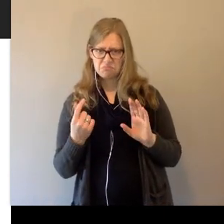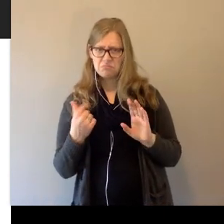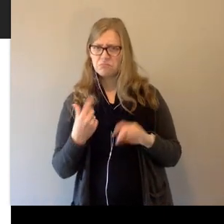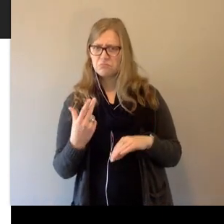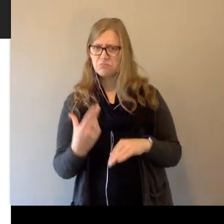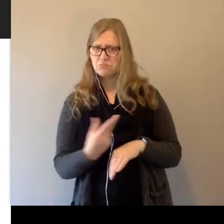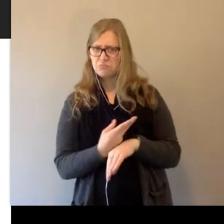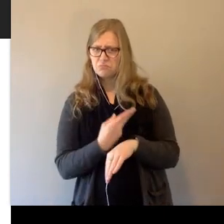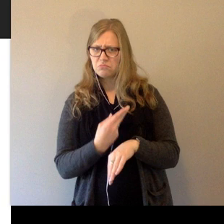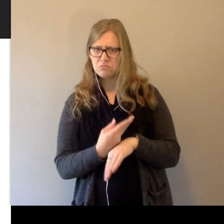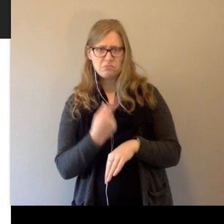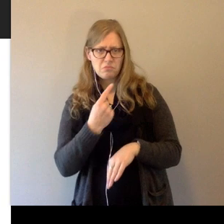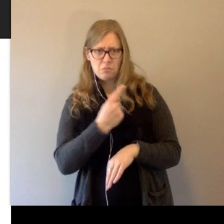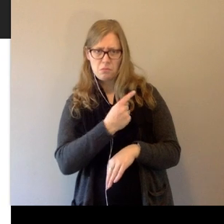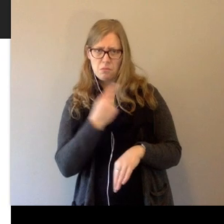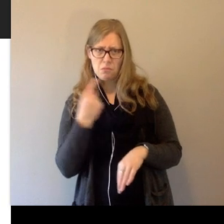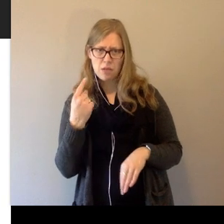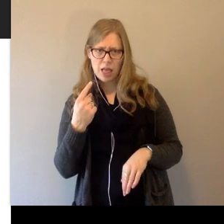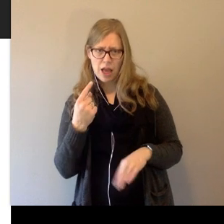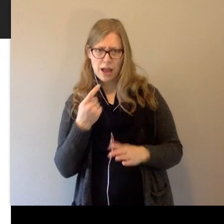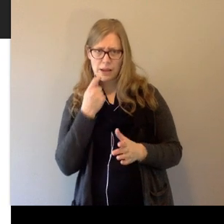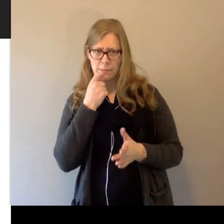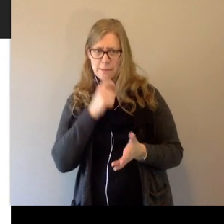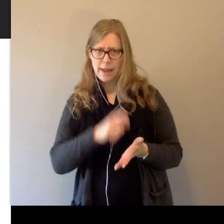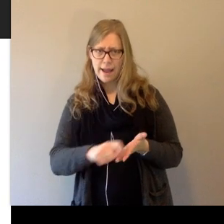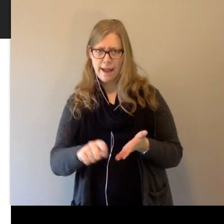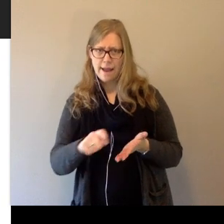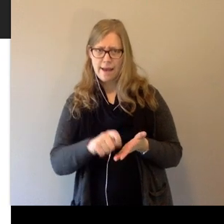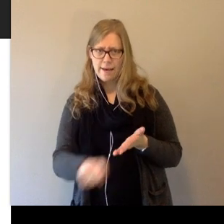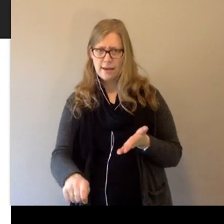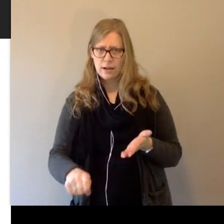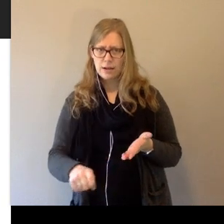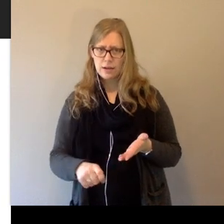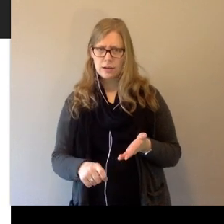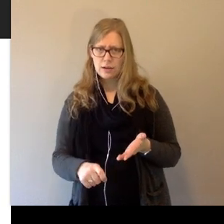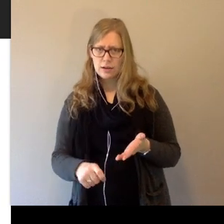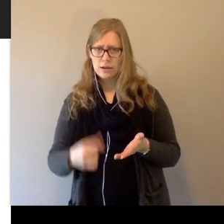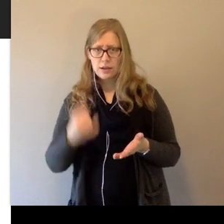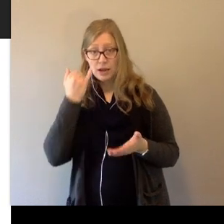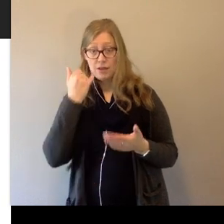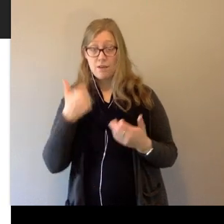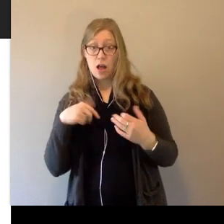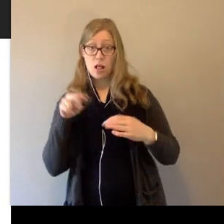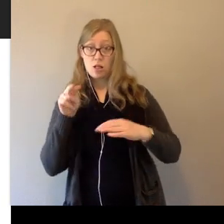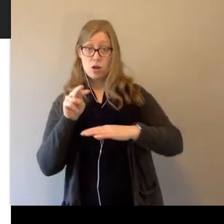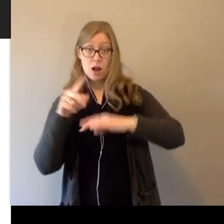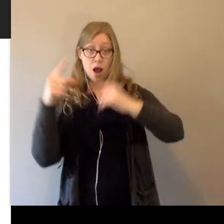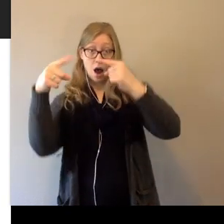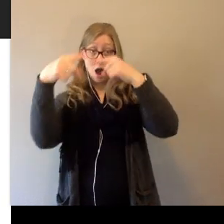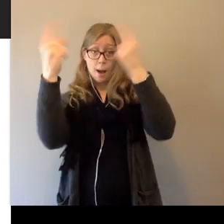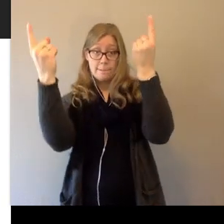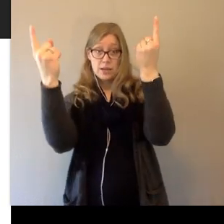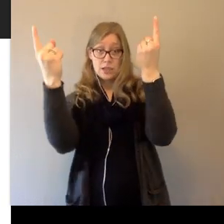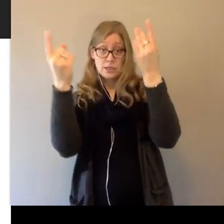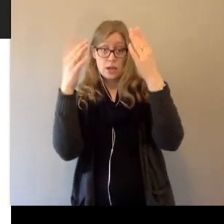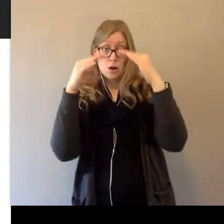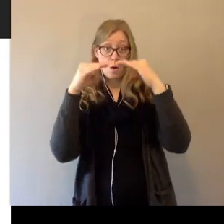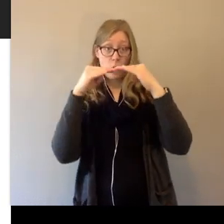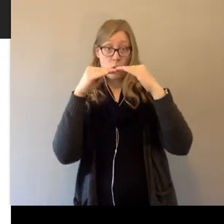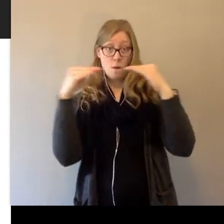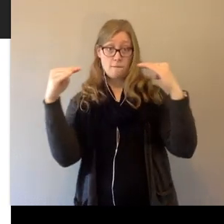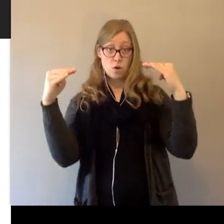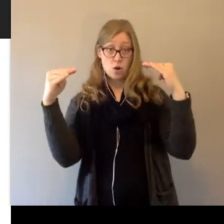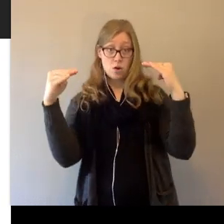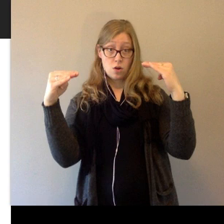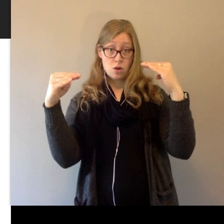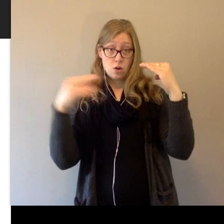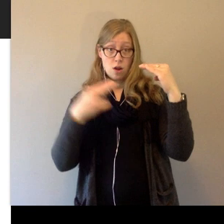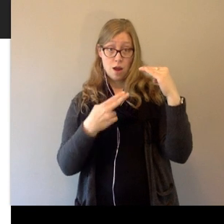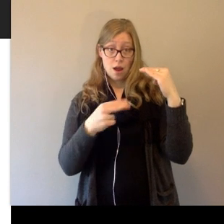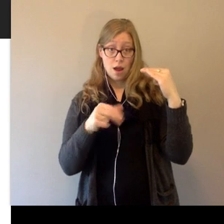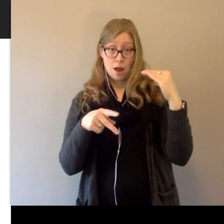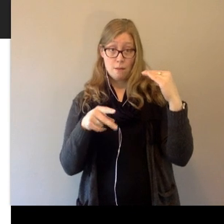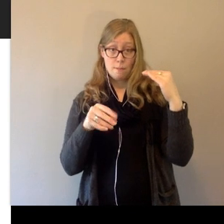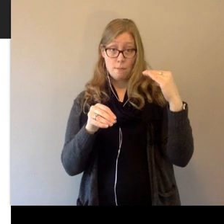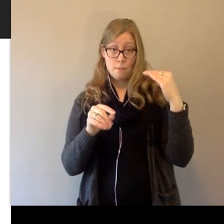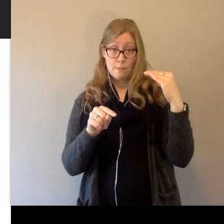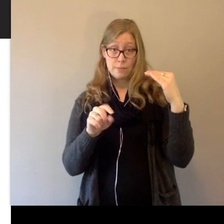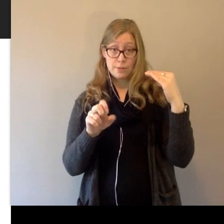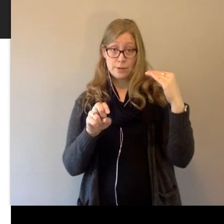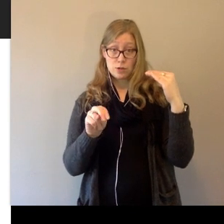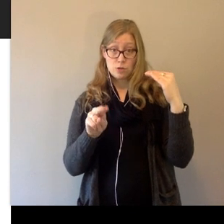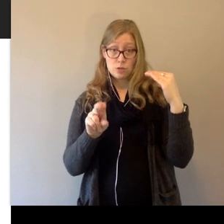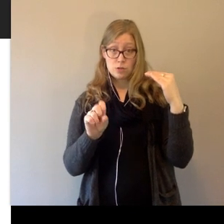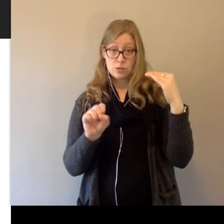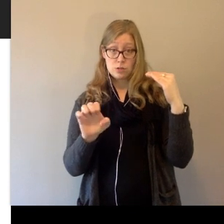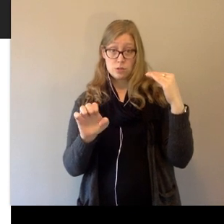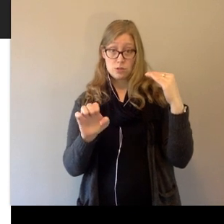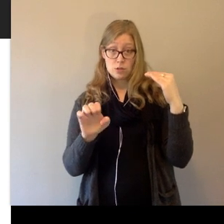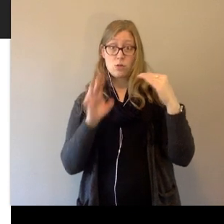pen. So if I look at opposite over hypotenuse, is going to be 9.2,